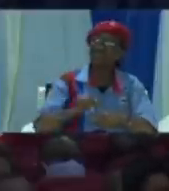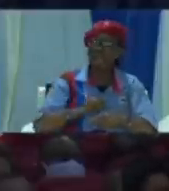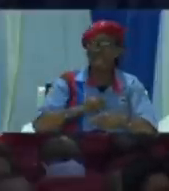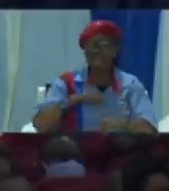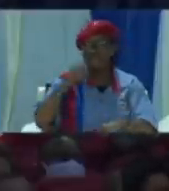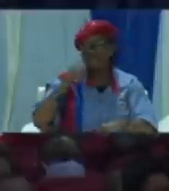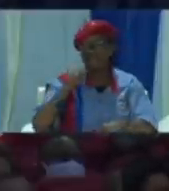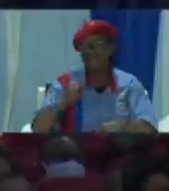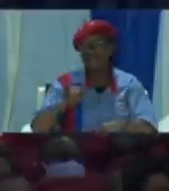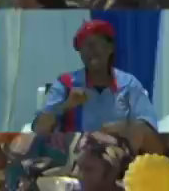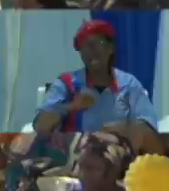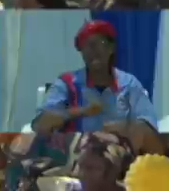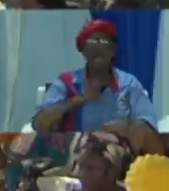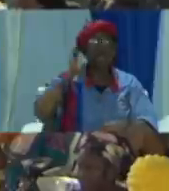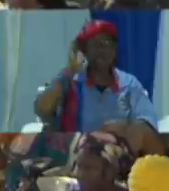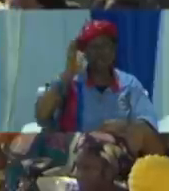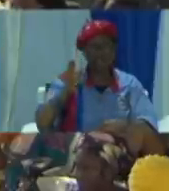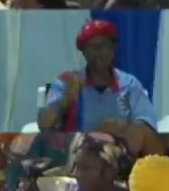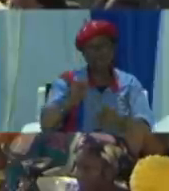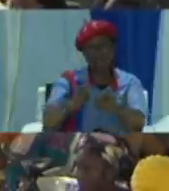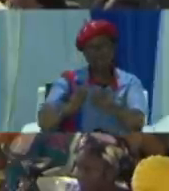I will go and withdraw it and